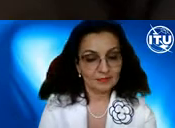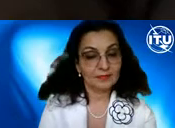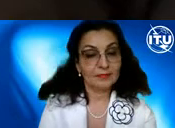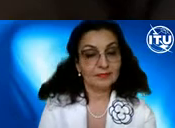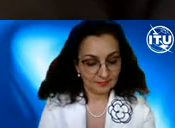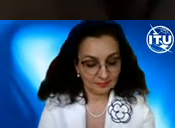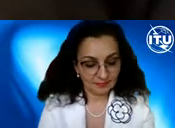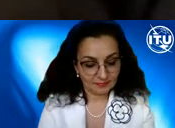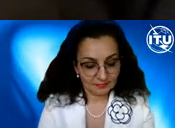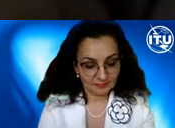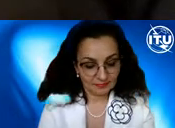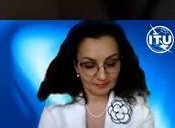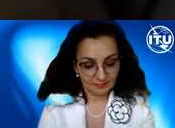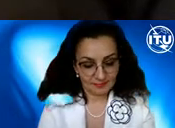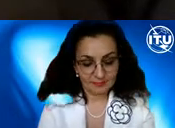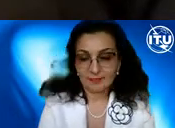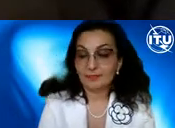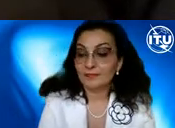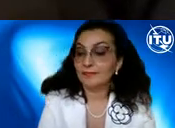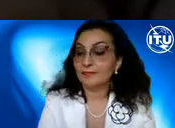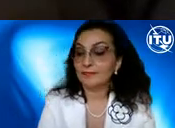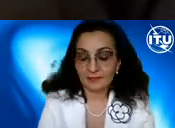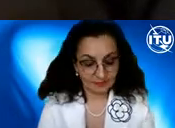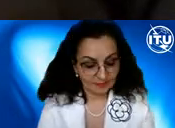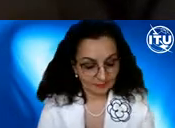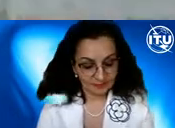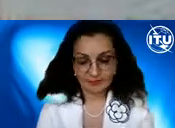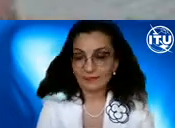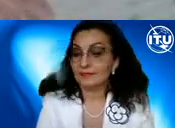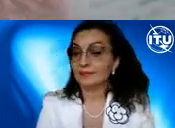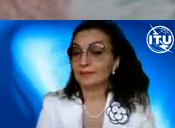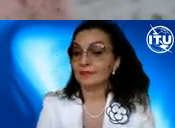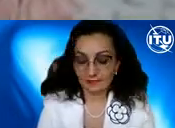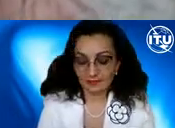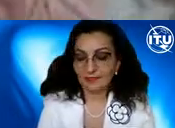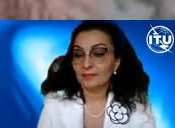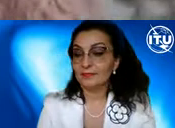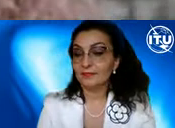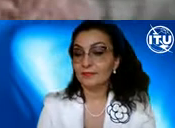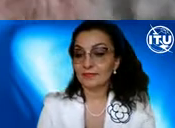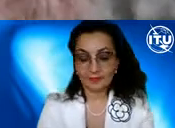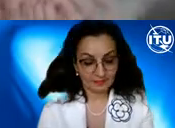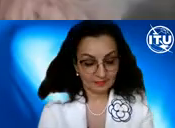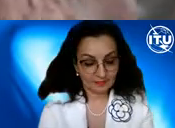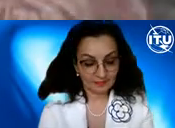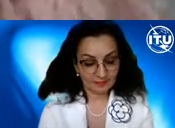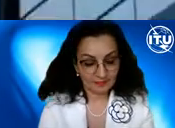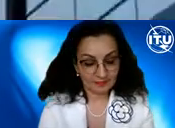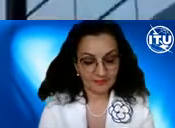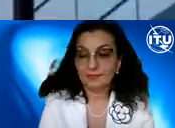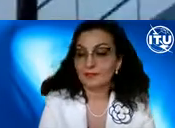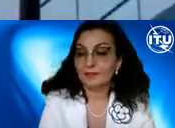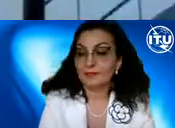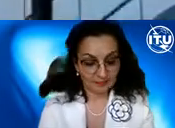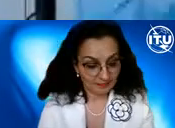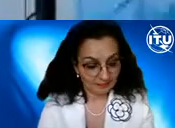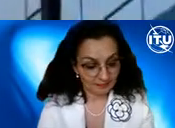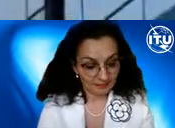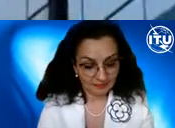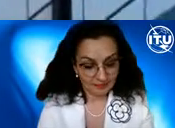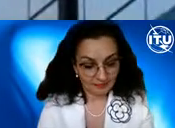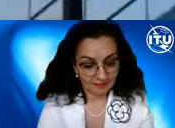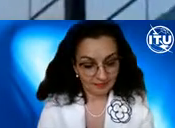everyone without discrimination throughout all digital platforms? Public information in audio and visual formats delivered